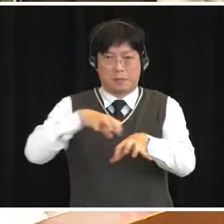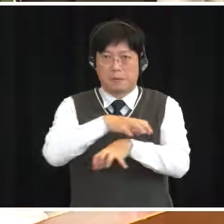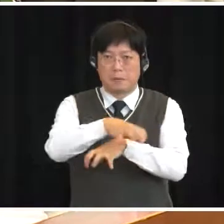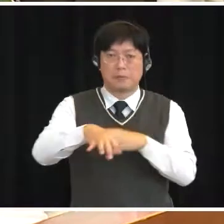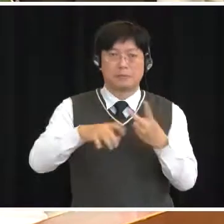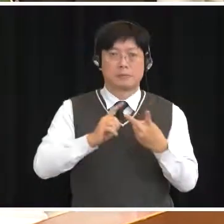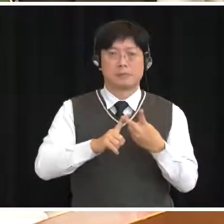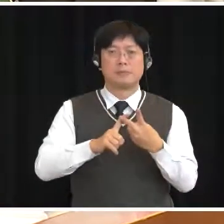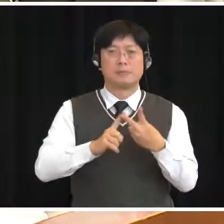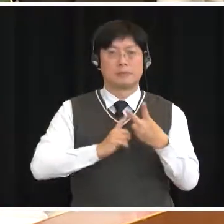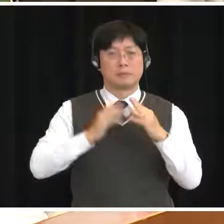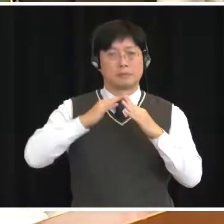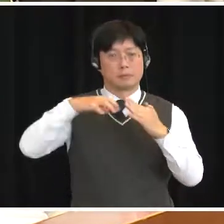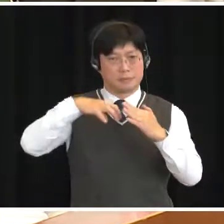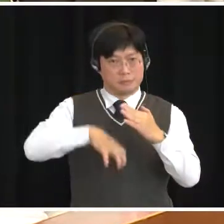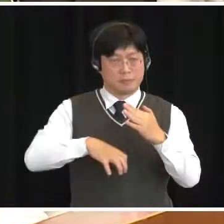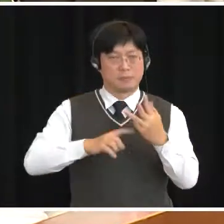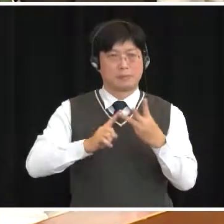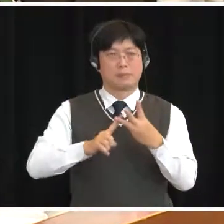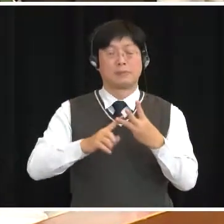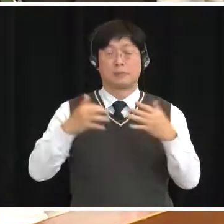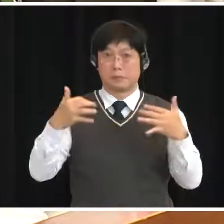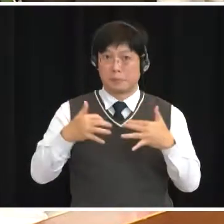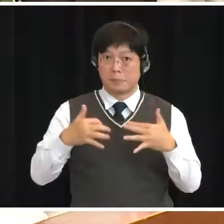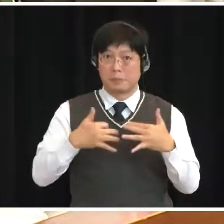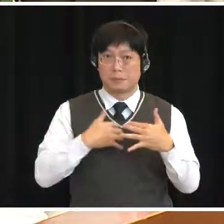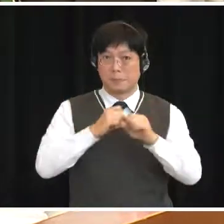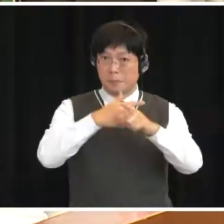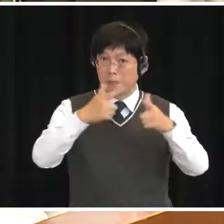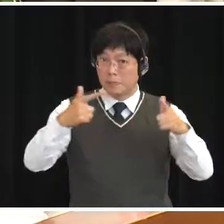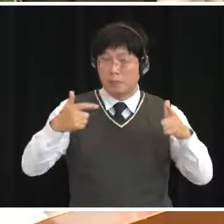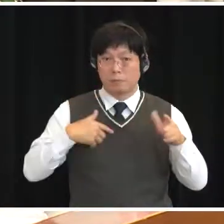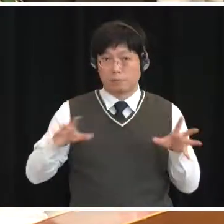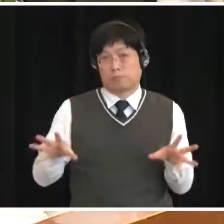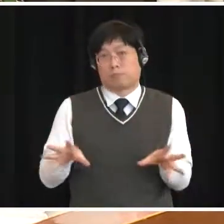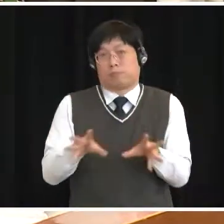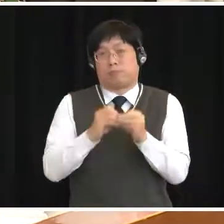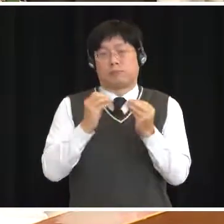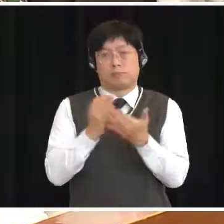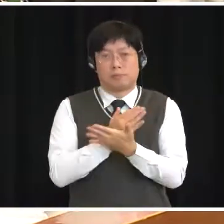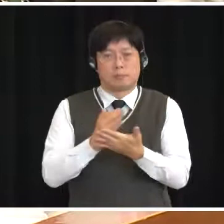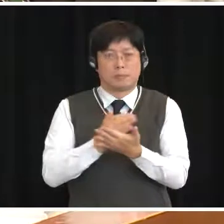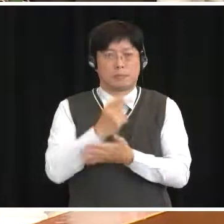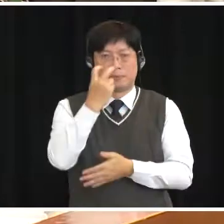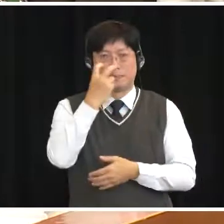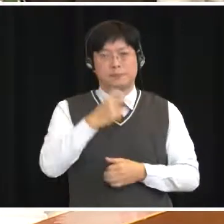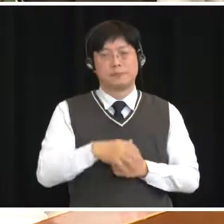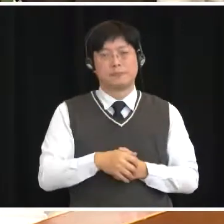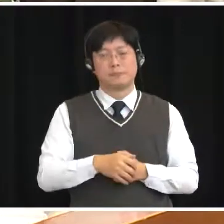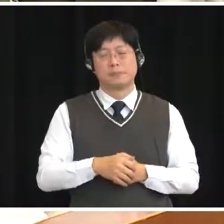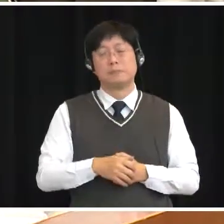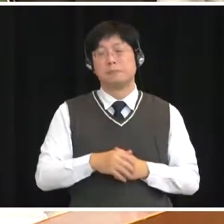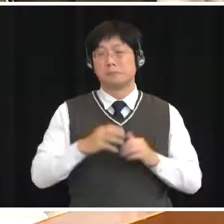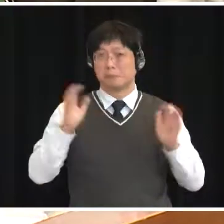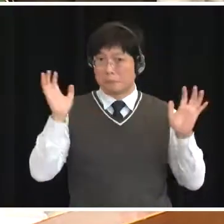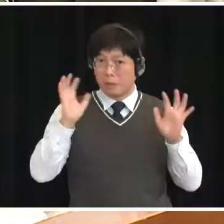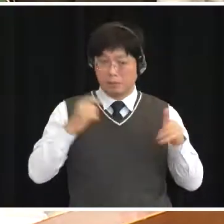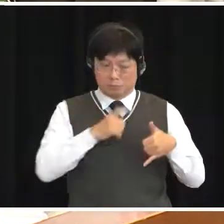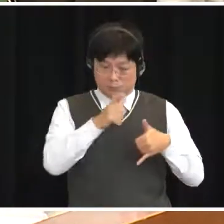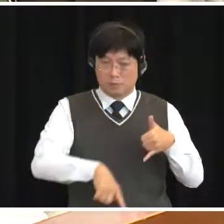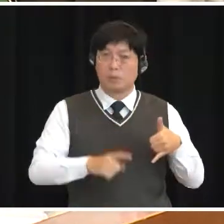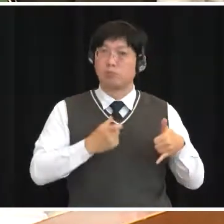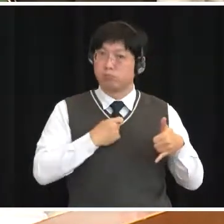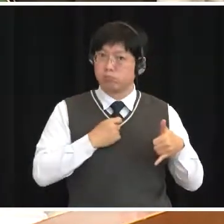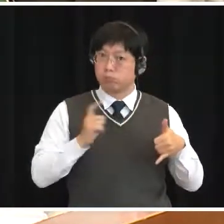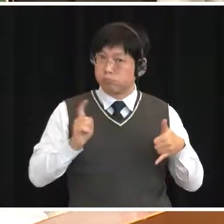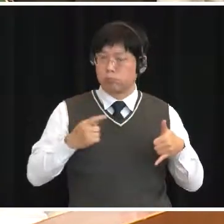overall environment of the children, the family, the issues themselves, and then to conduct a comprehensive analysis. And of